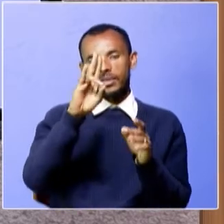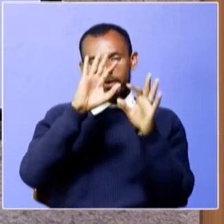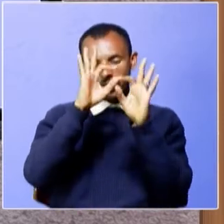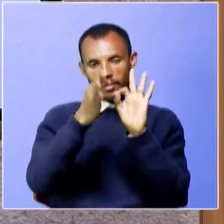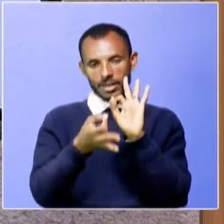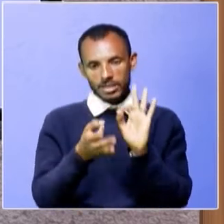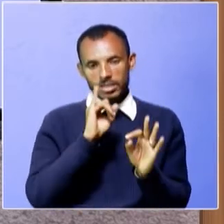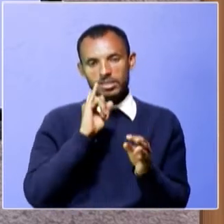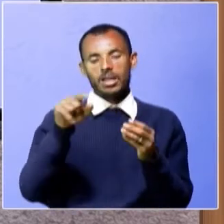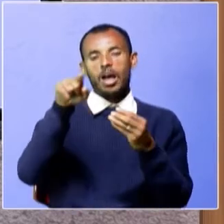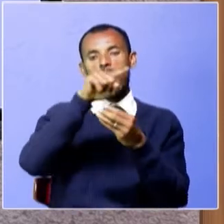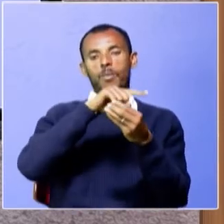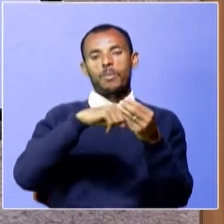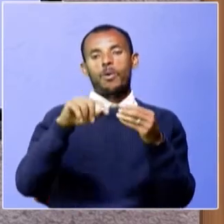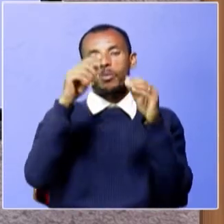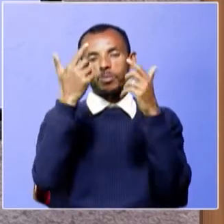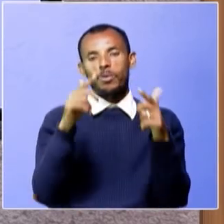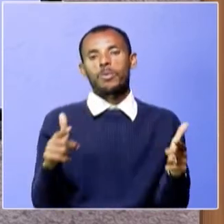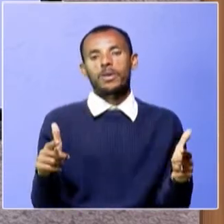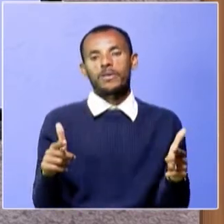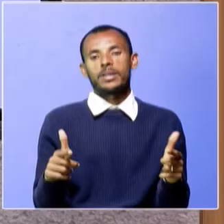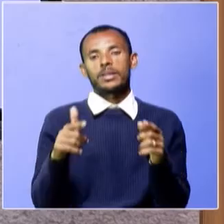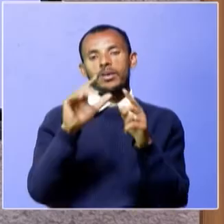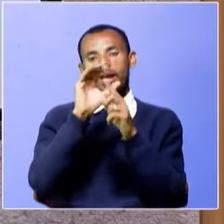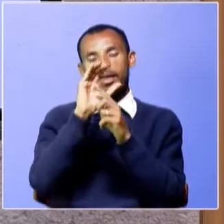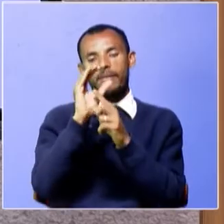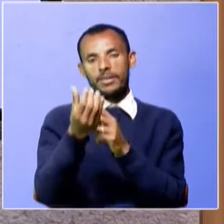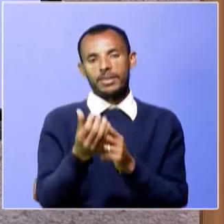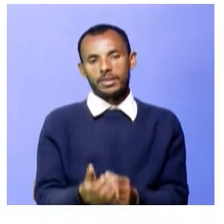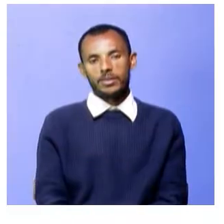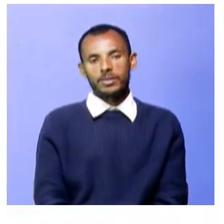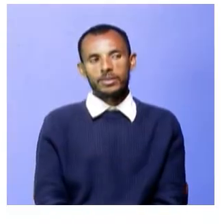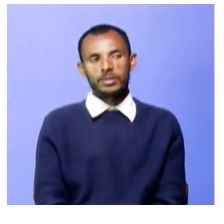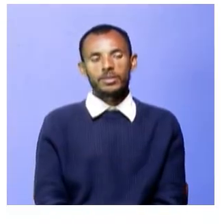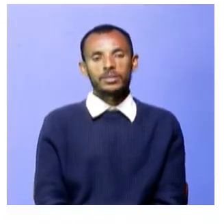is about probability of an event. Okay,